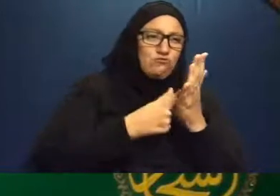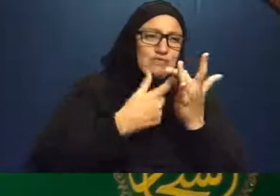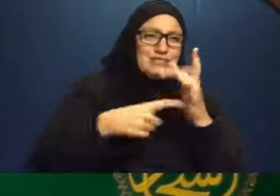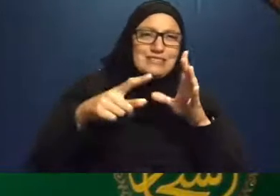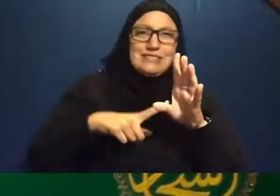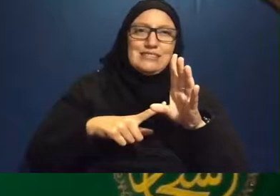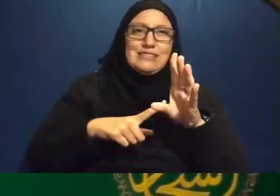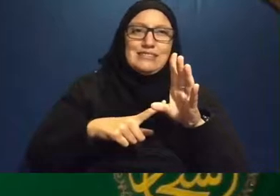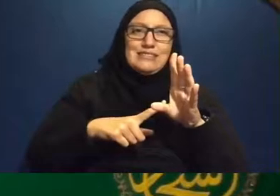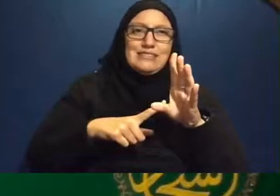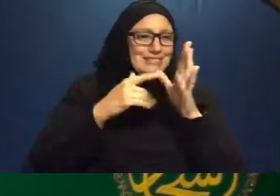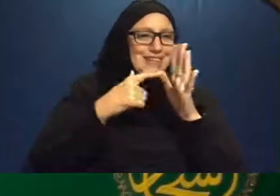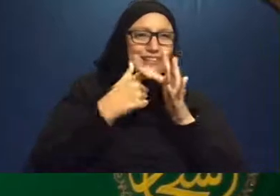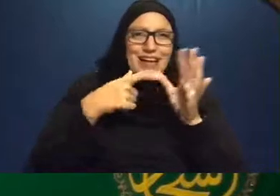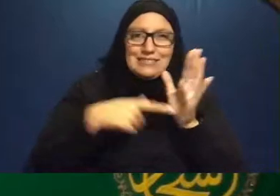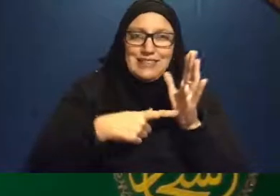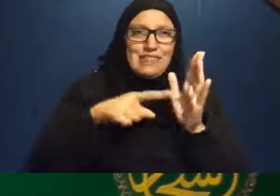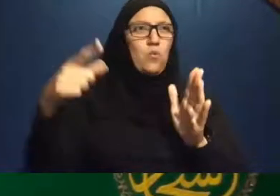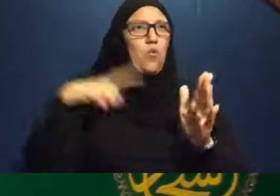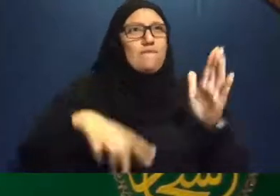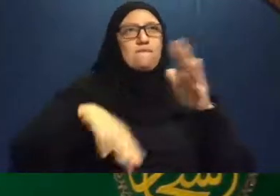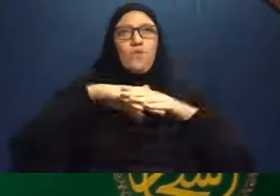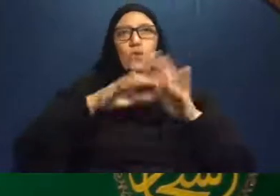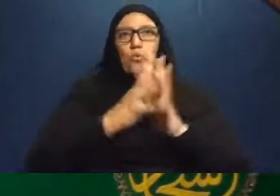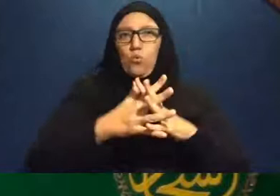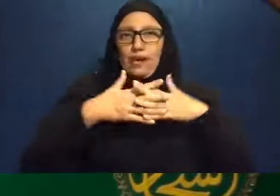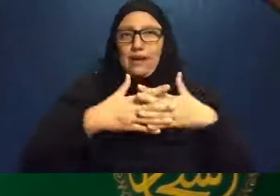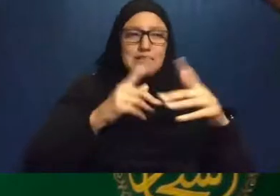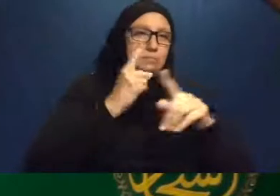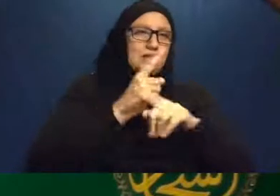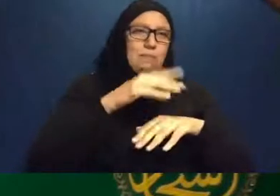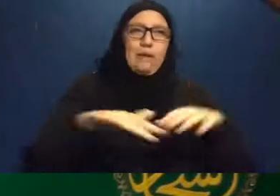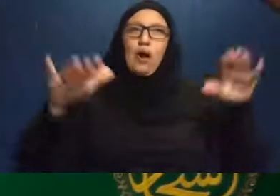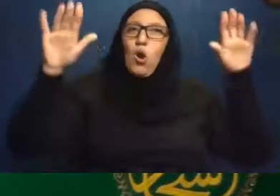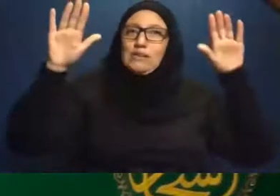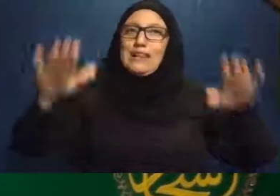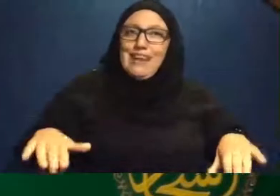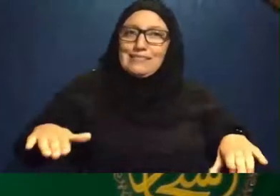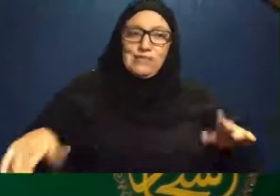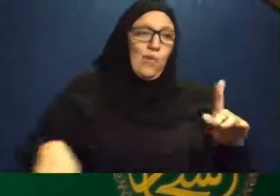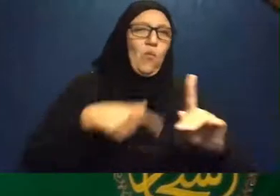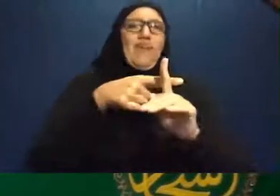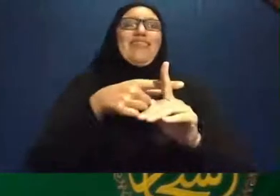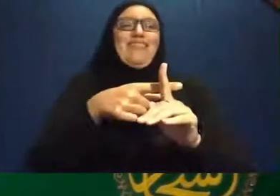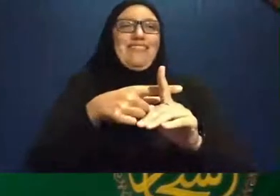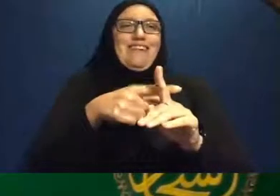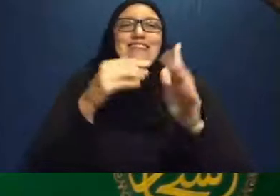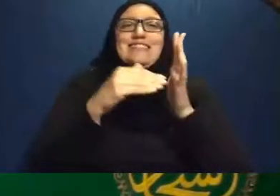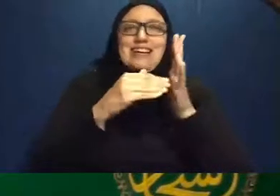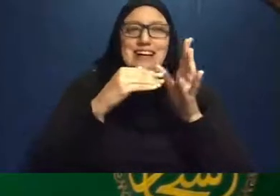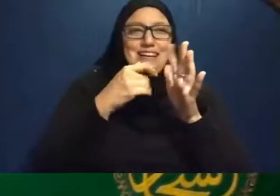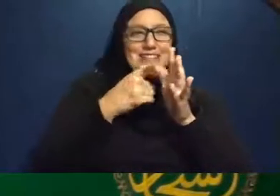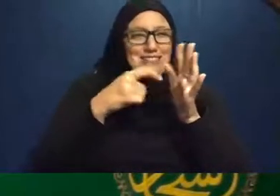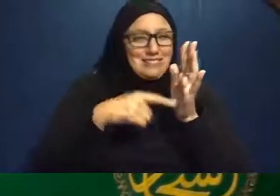charity, zakat. That's why you see that everywhere in the Quran speaks about salat, couples it with